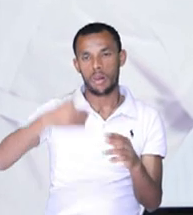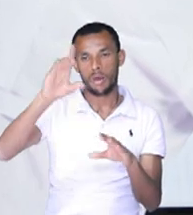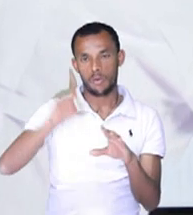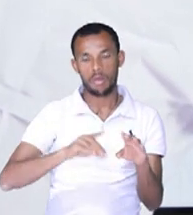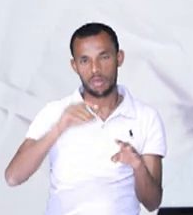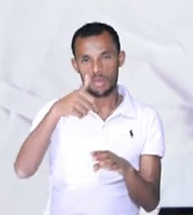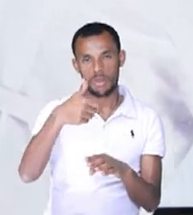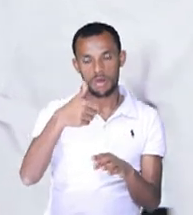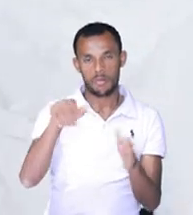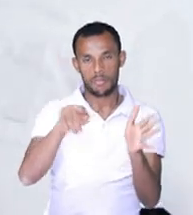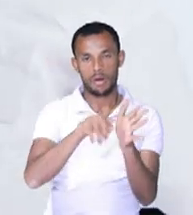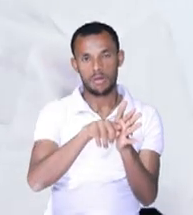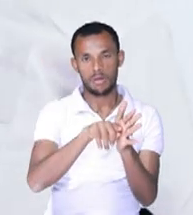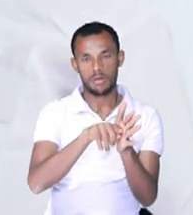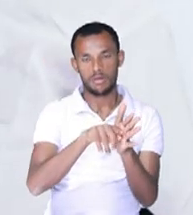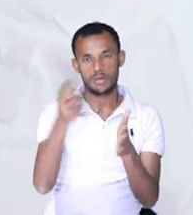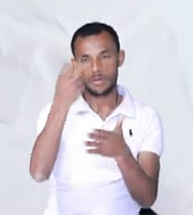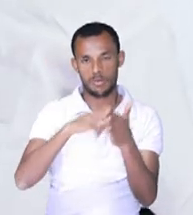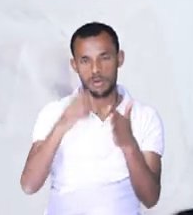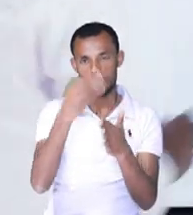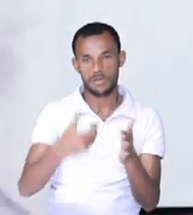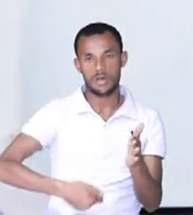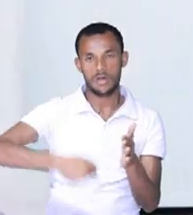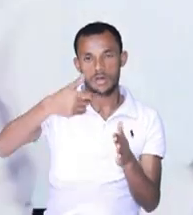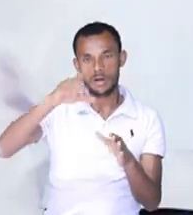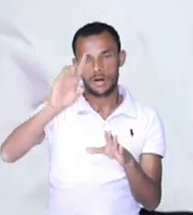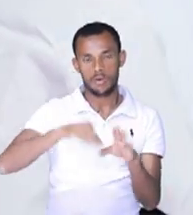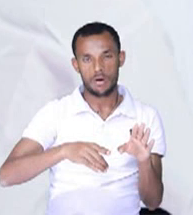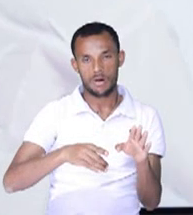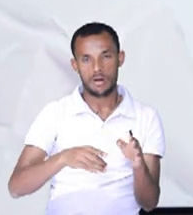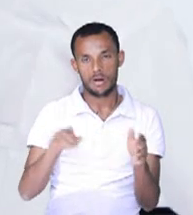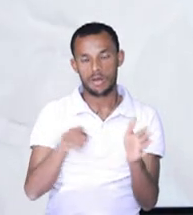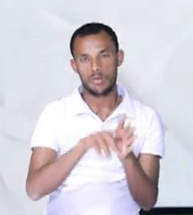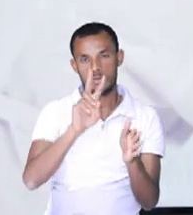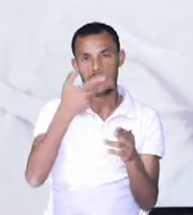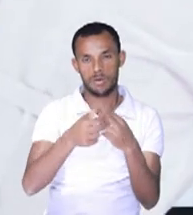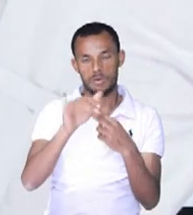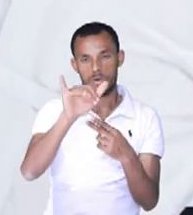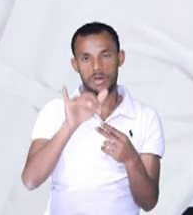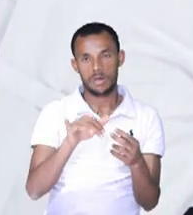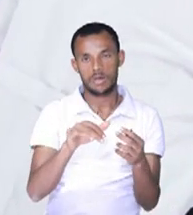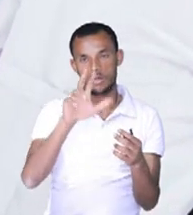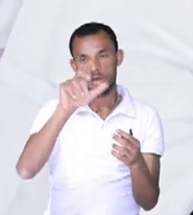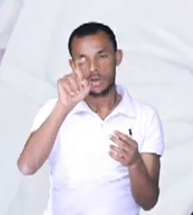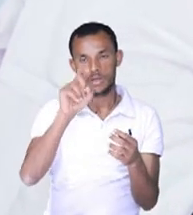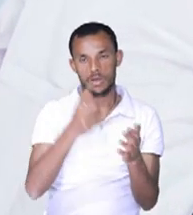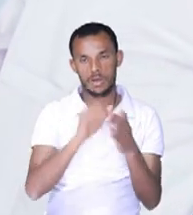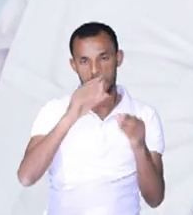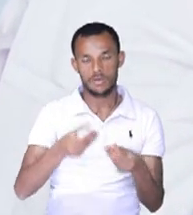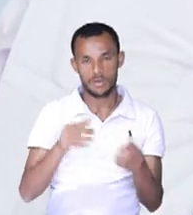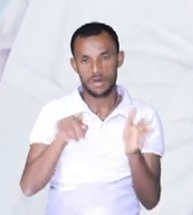10, minus the product of the other numbers. Negative 2y times 3x, it gives